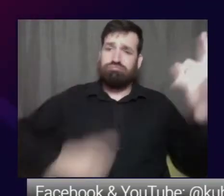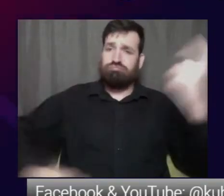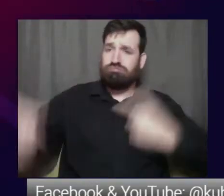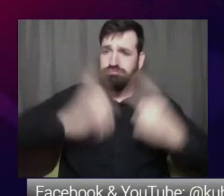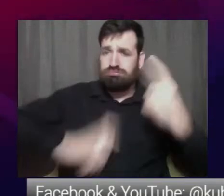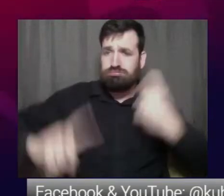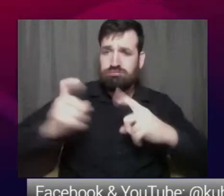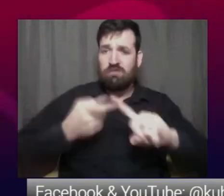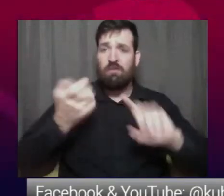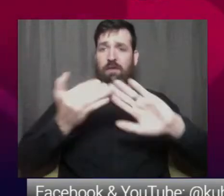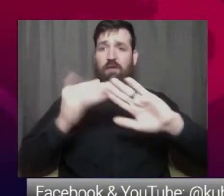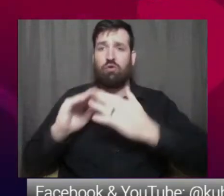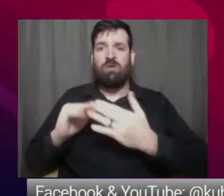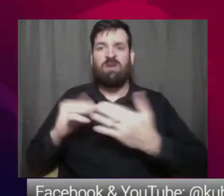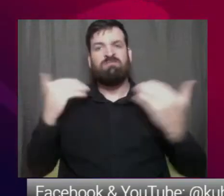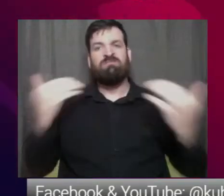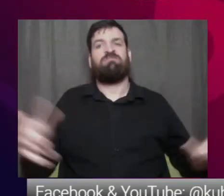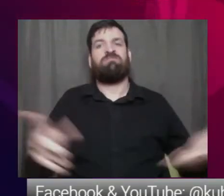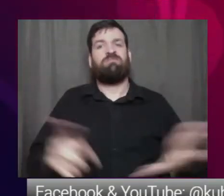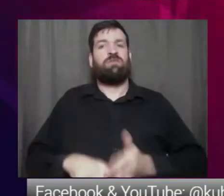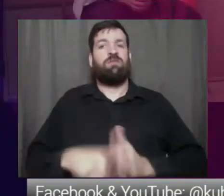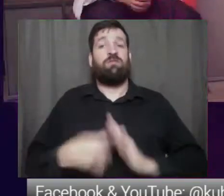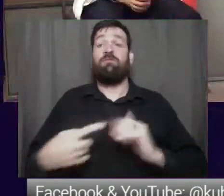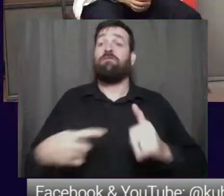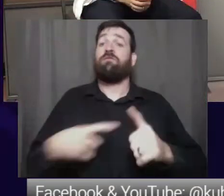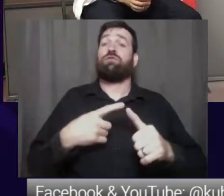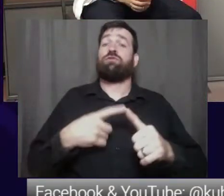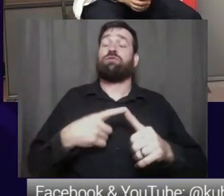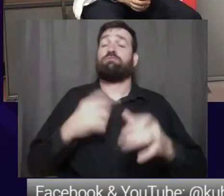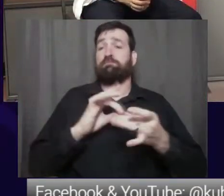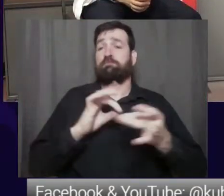to kick things off. First, I'm going to read some that came to me